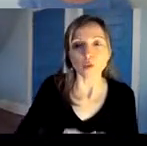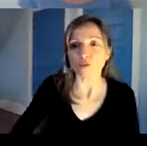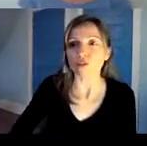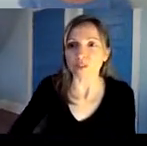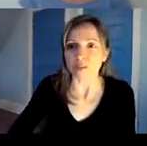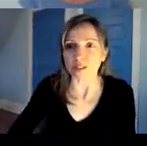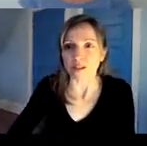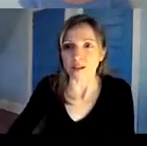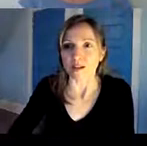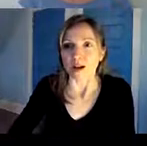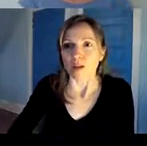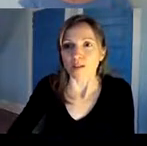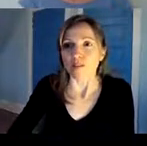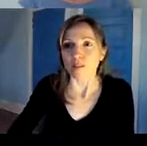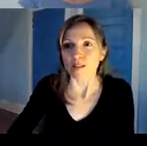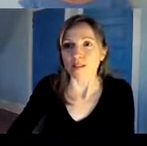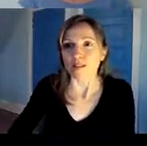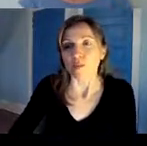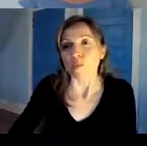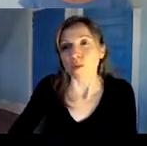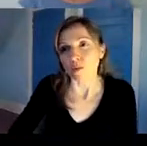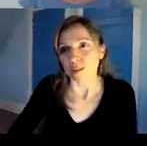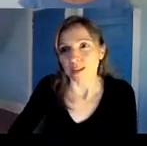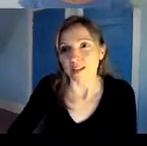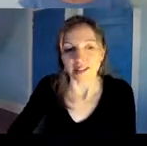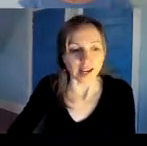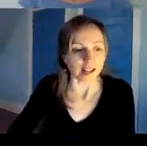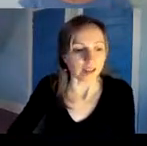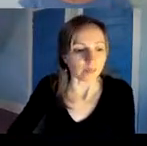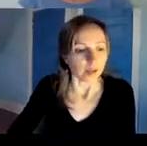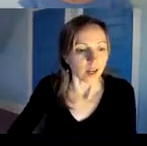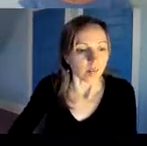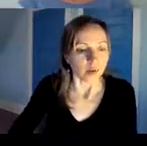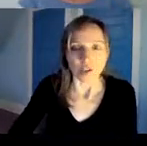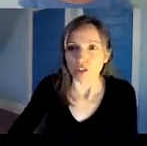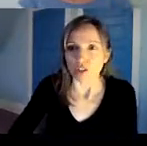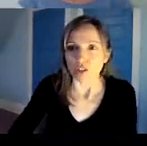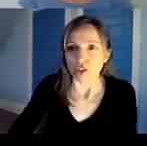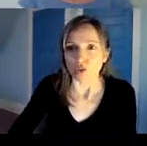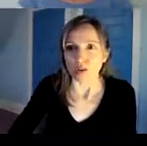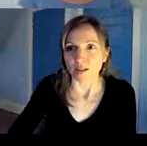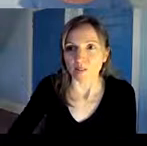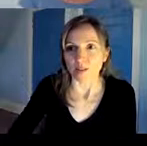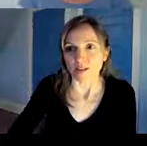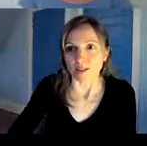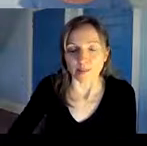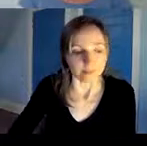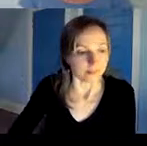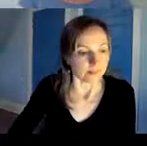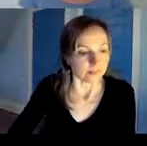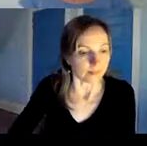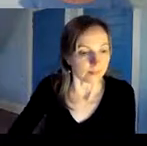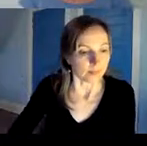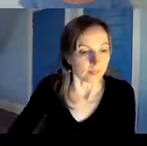There's so much research that's being done on invasive species, more so in the States than Canada. But I wanted to share just two items with you tonight.